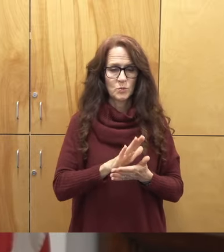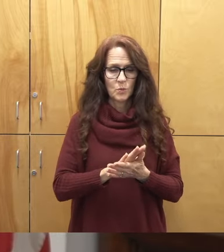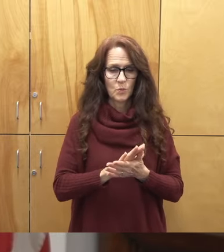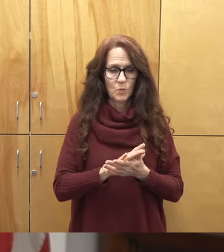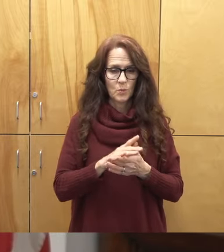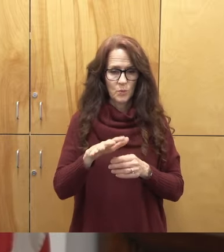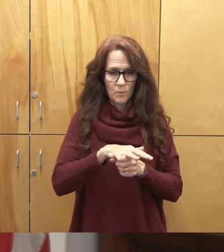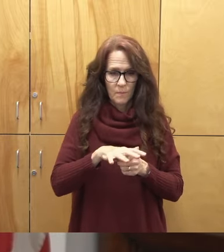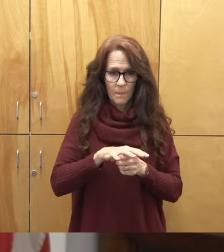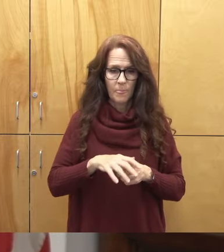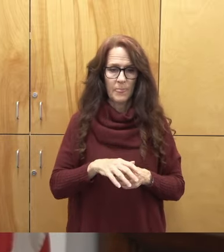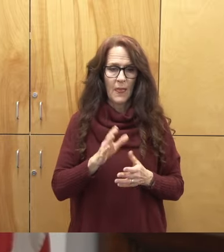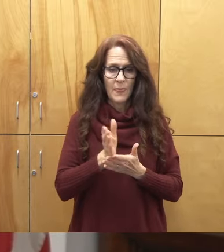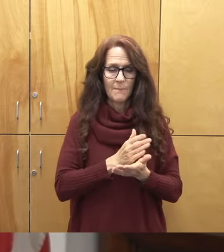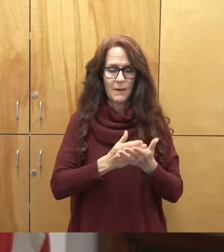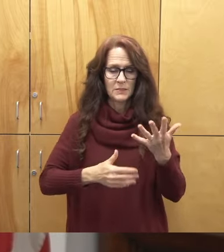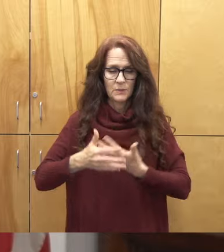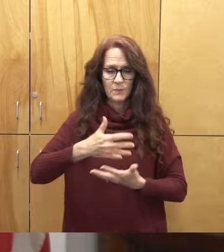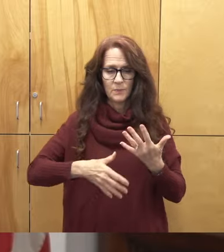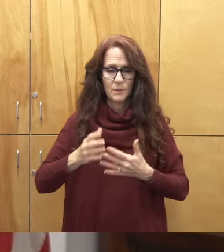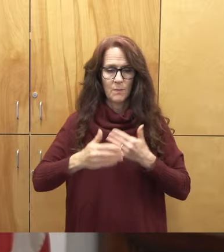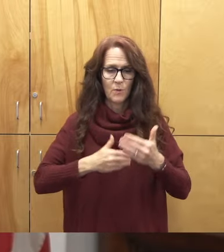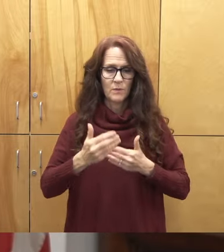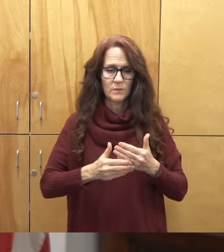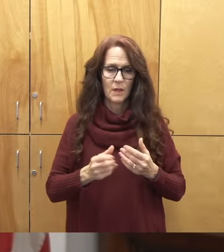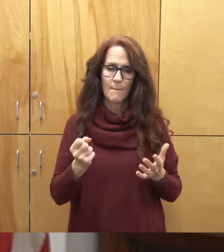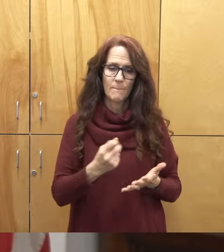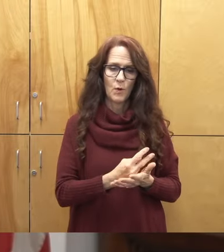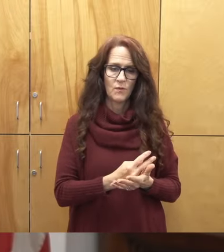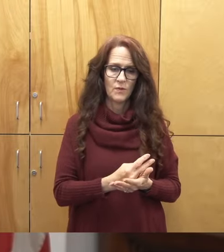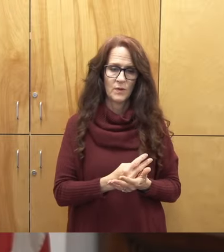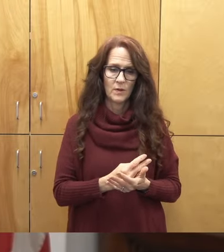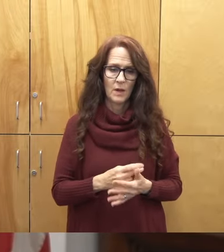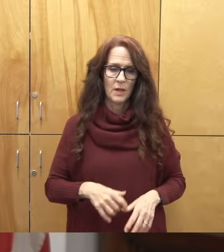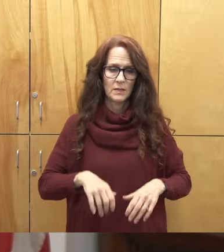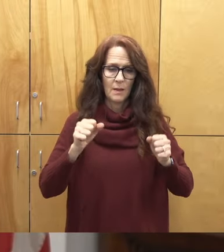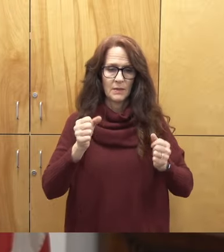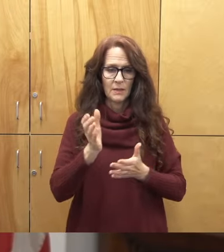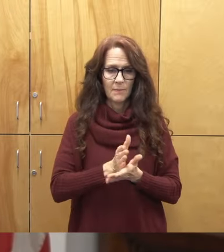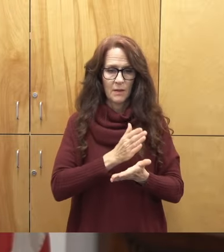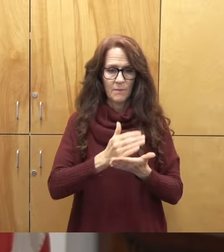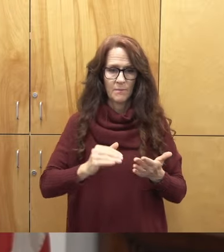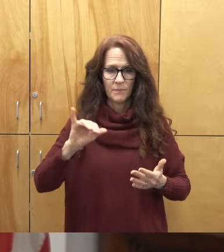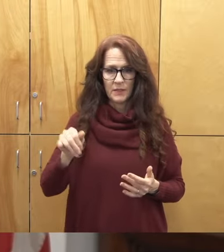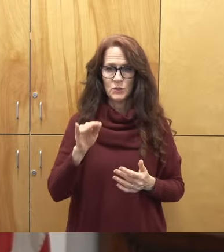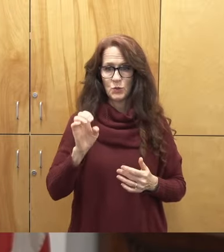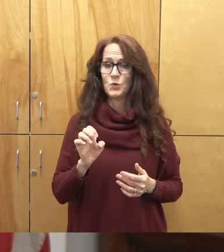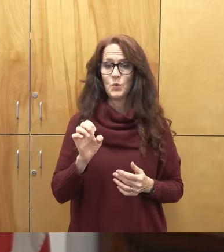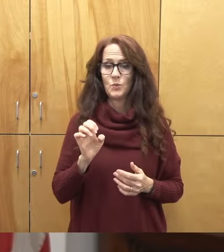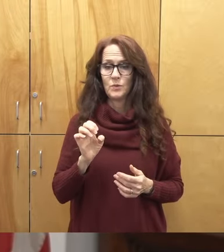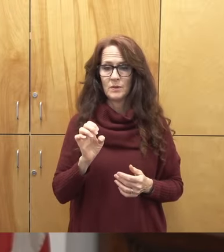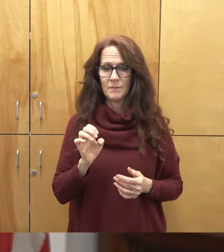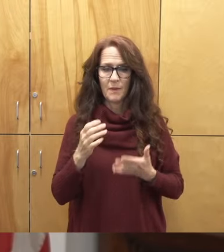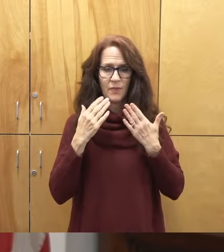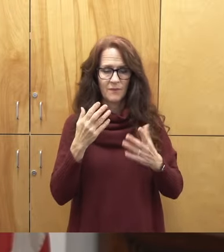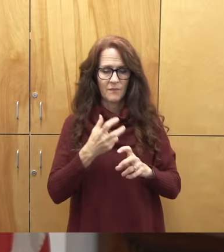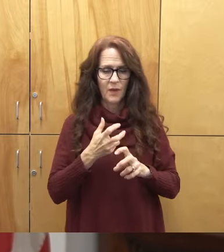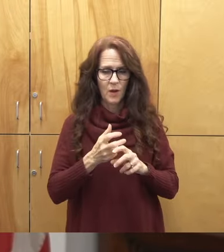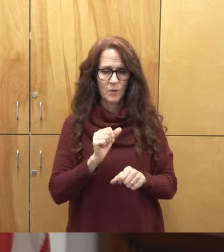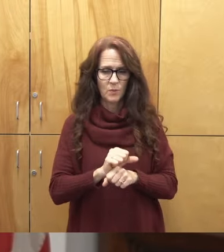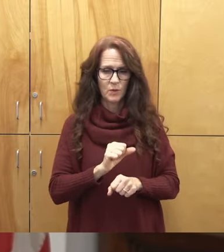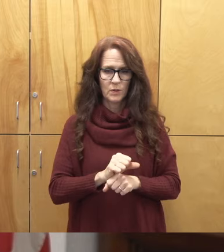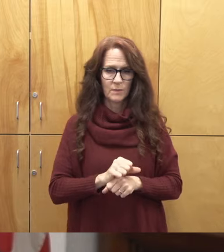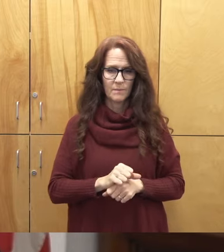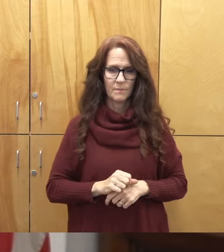budget engagement process is more than just approving or adopting a budget in June. Right, so thank you for the hard work.